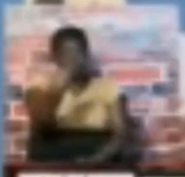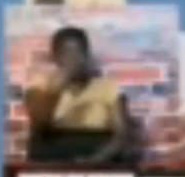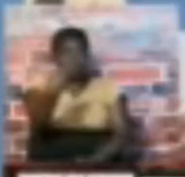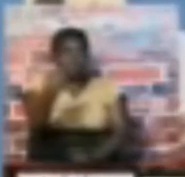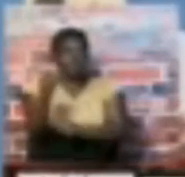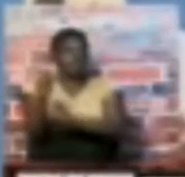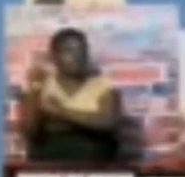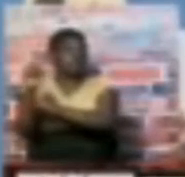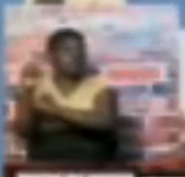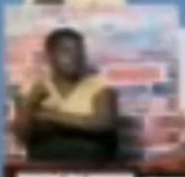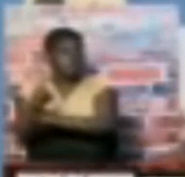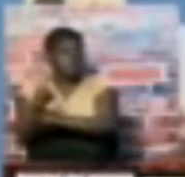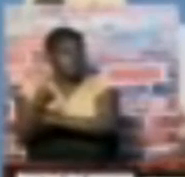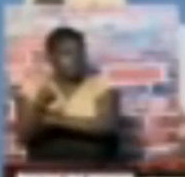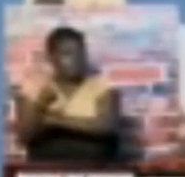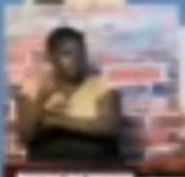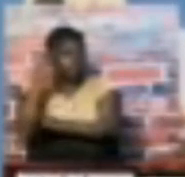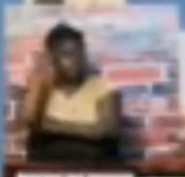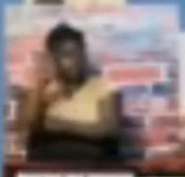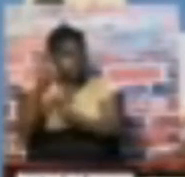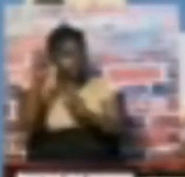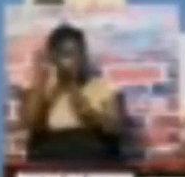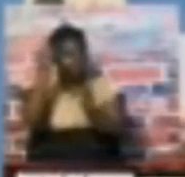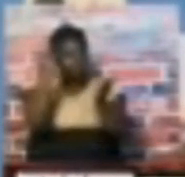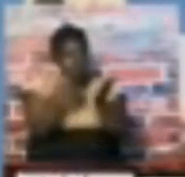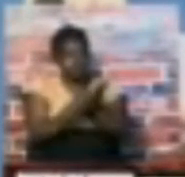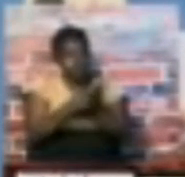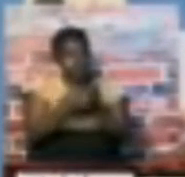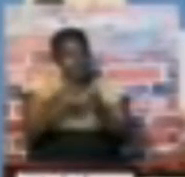9,211 for Uganda and Tanzania.